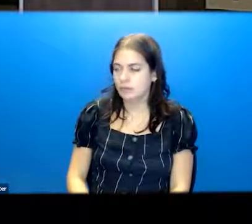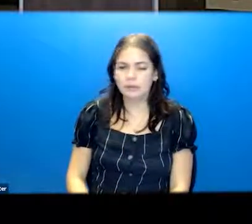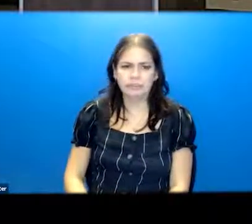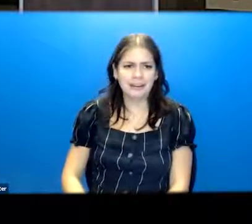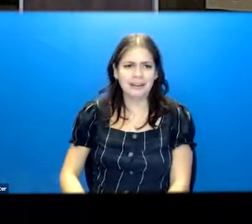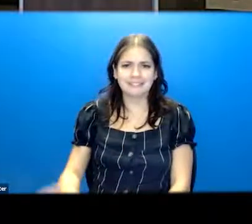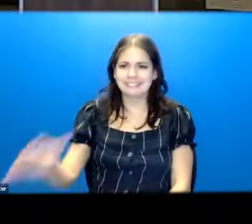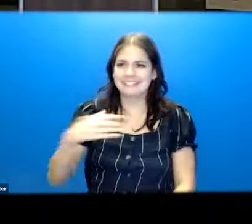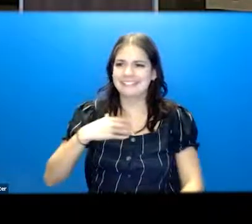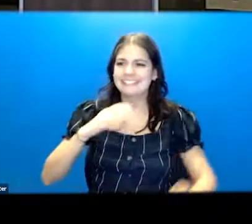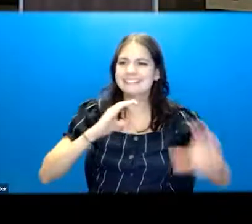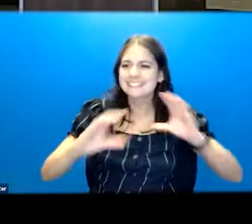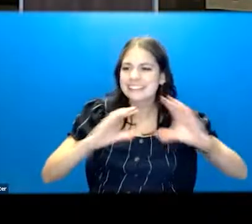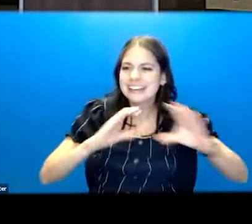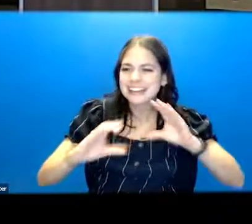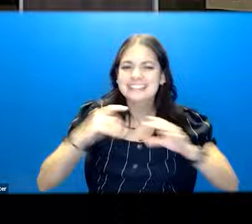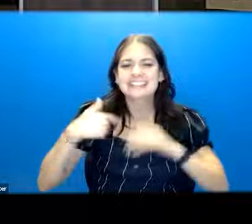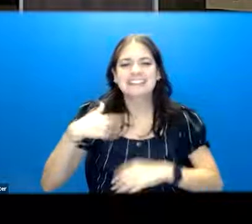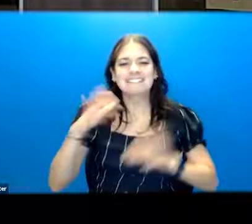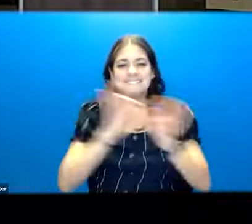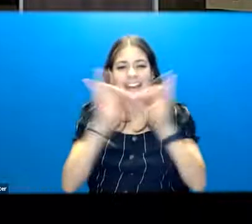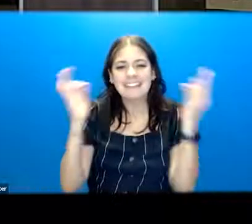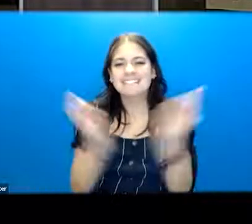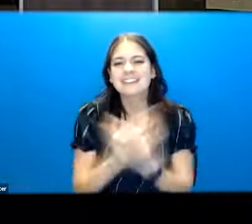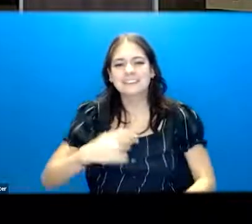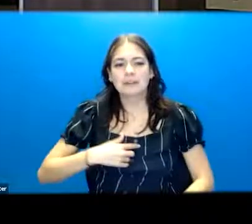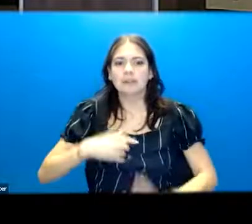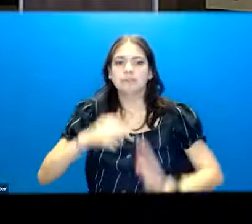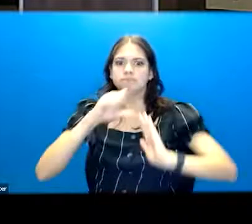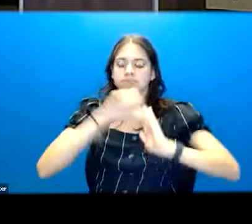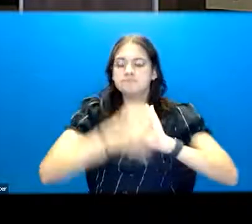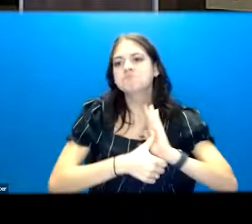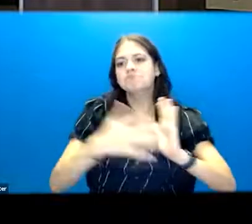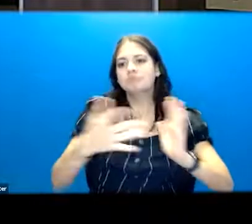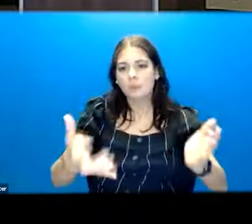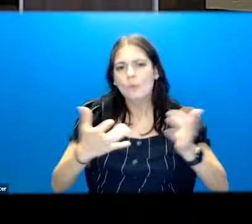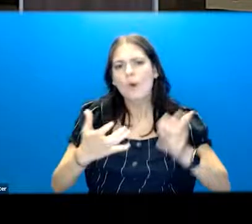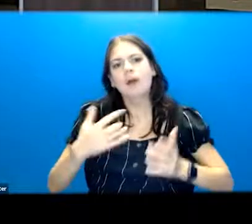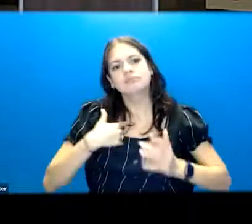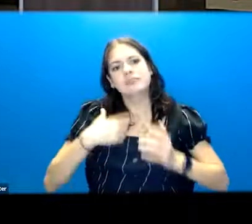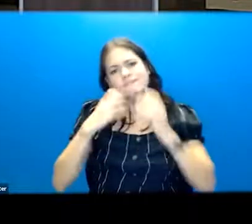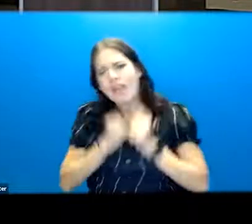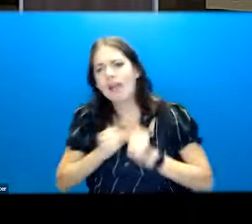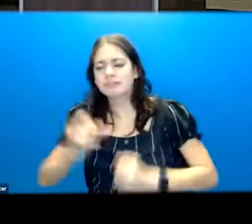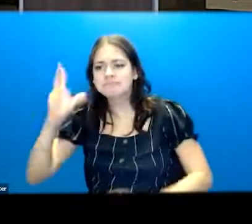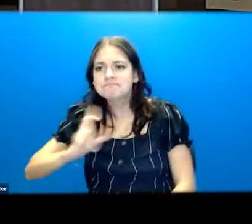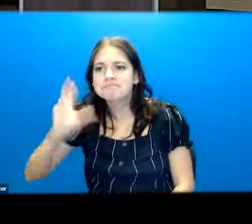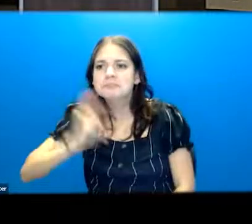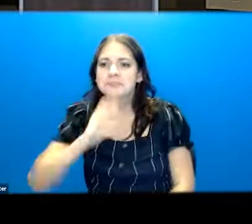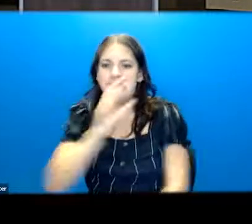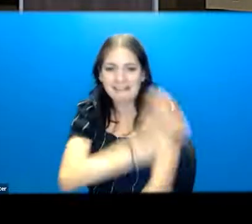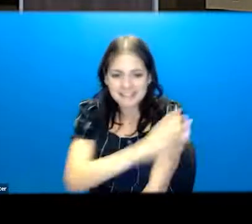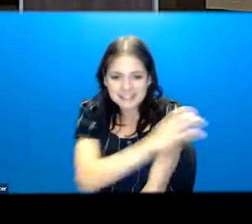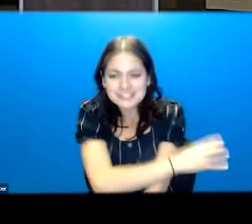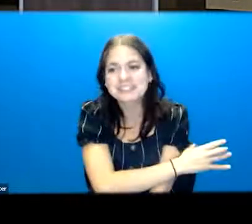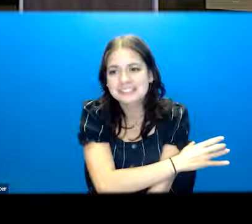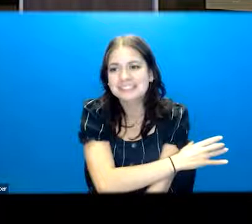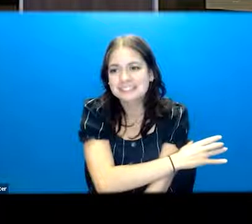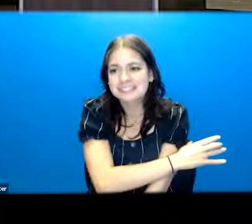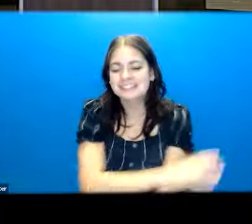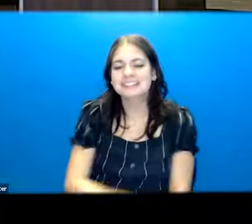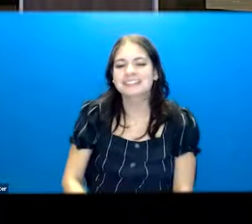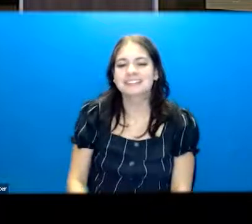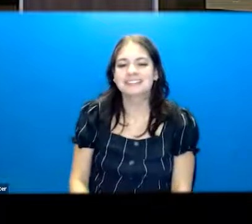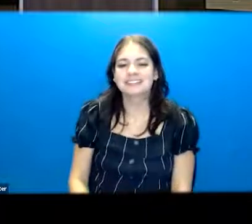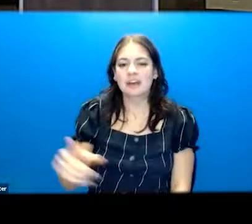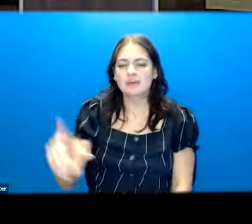Communication. Family members were really stressing the fact that they just wanted to be valued and listened to by clinicians. I